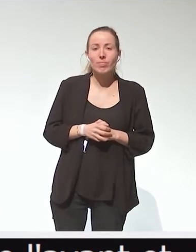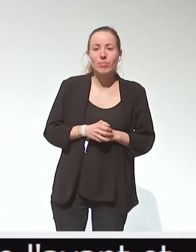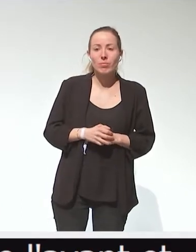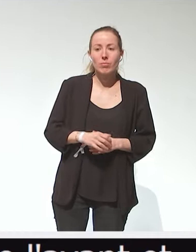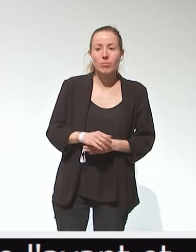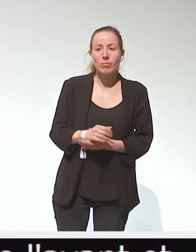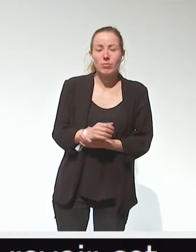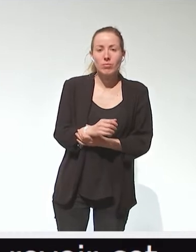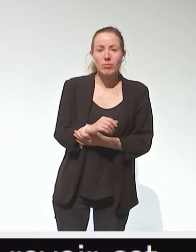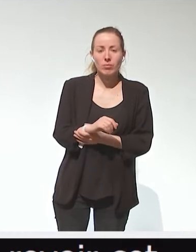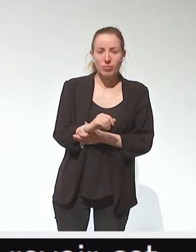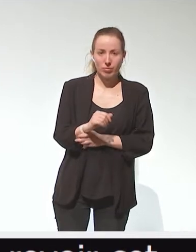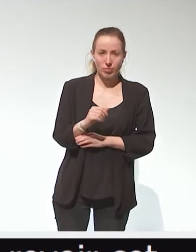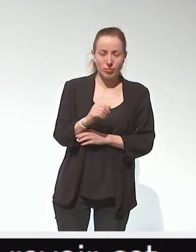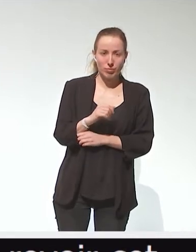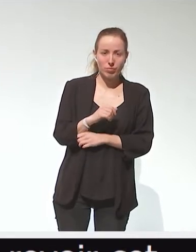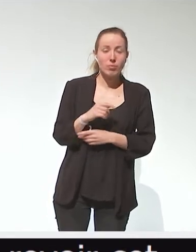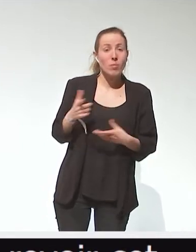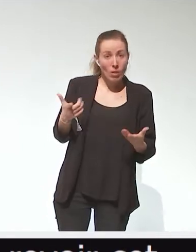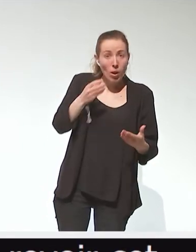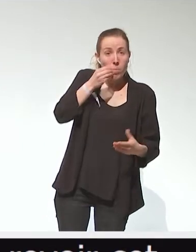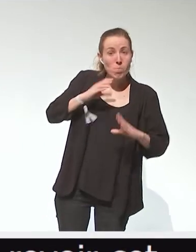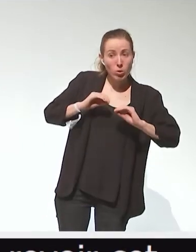Institutional barriers are also has to be tackled.